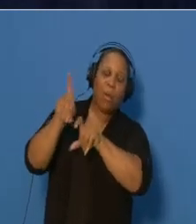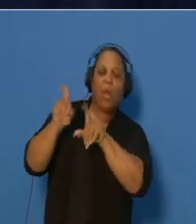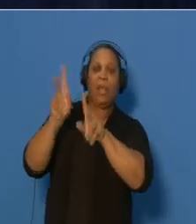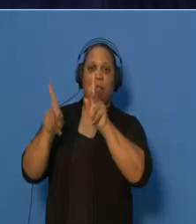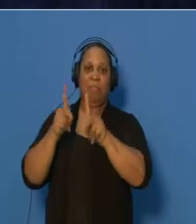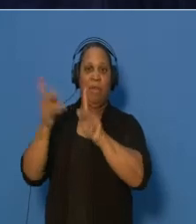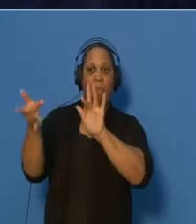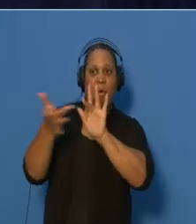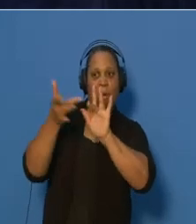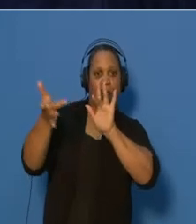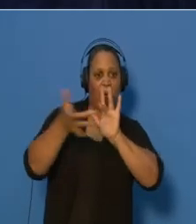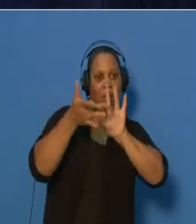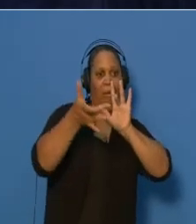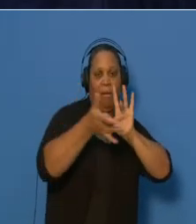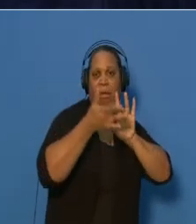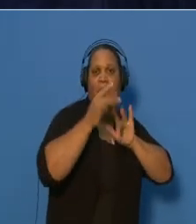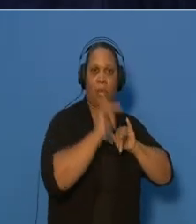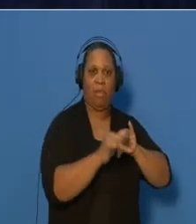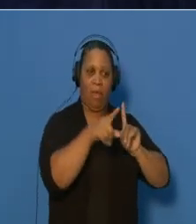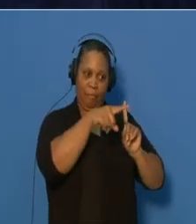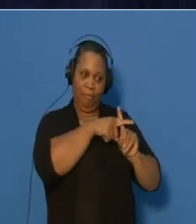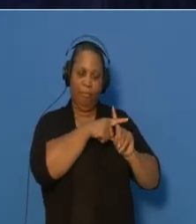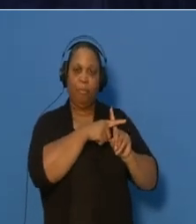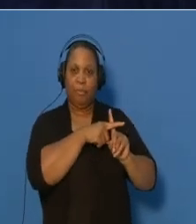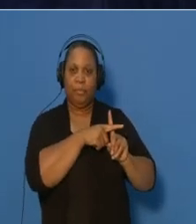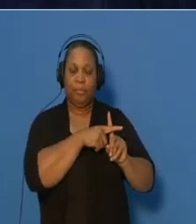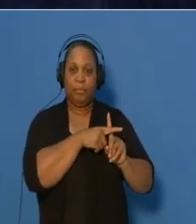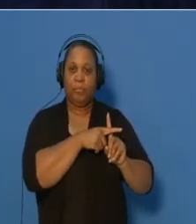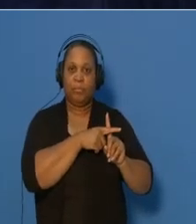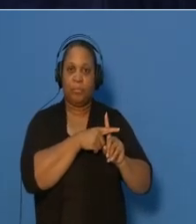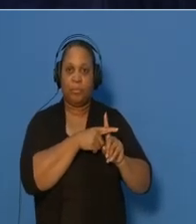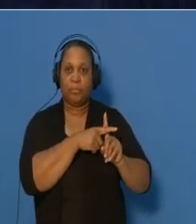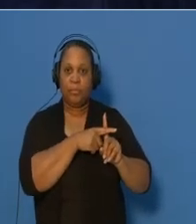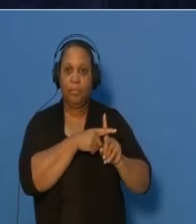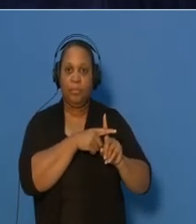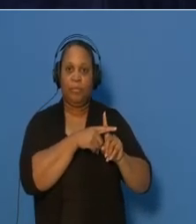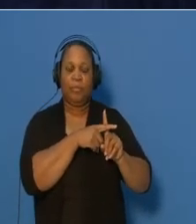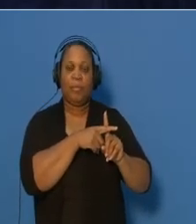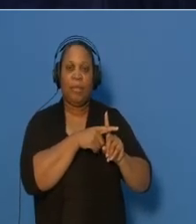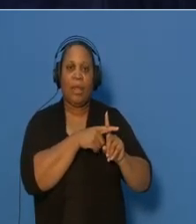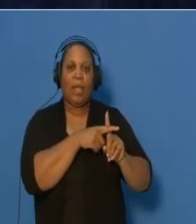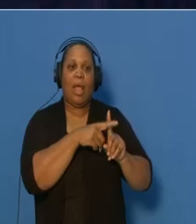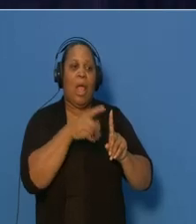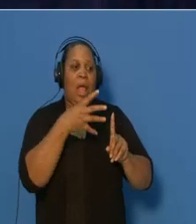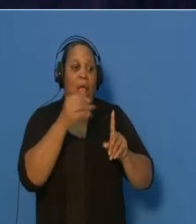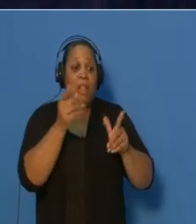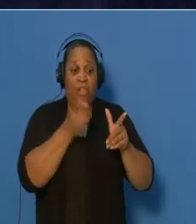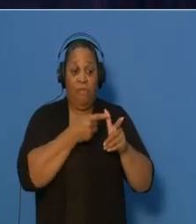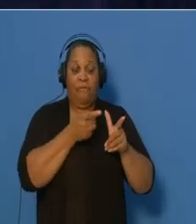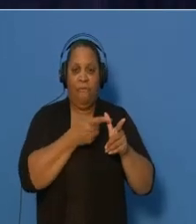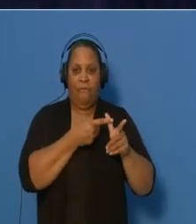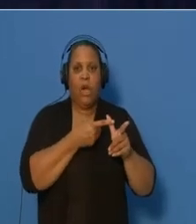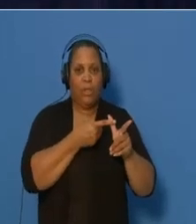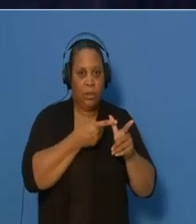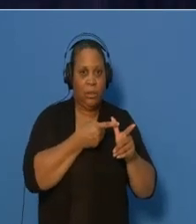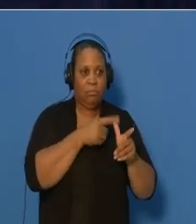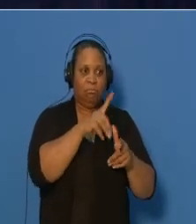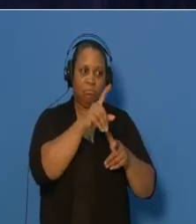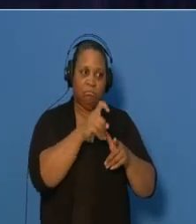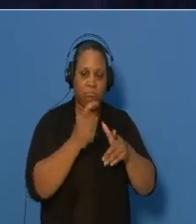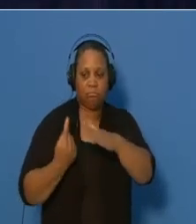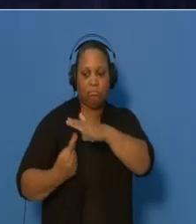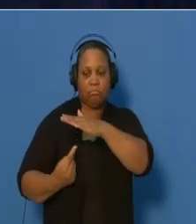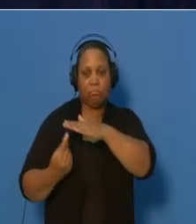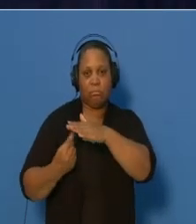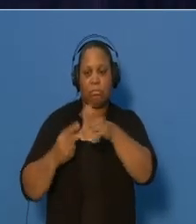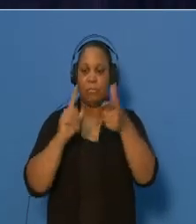had contact with that person that is test positive. In the first instance, they would be asked to quarantine, and